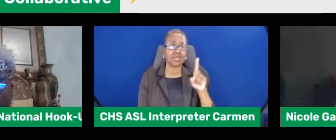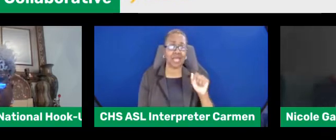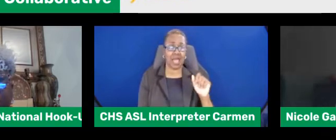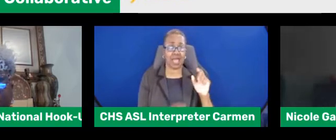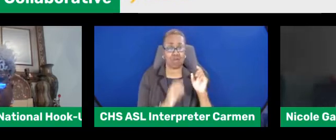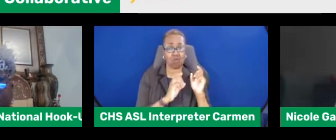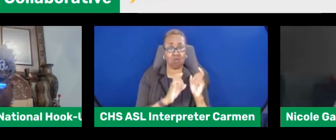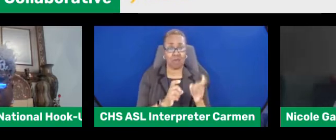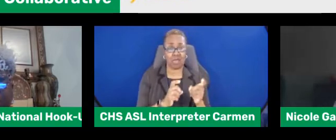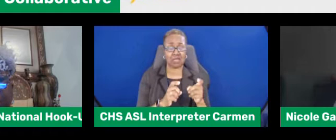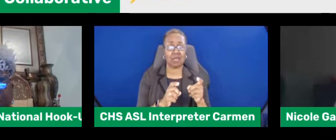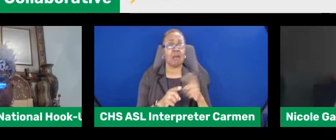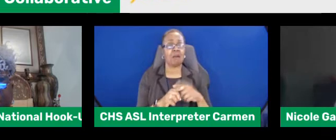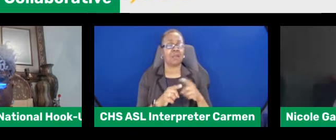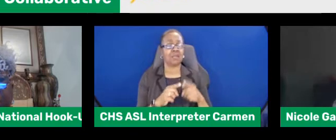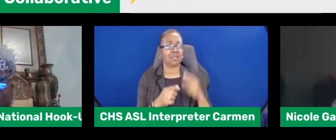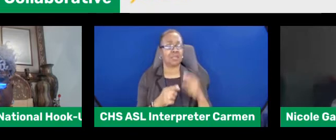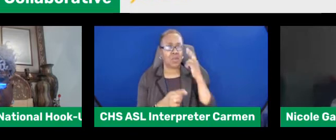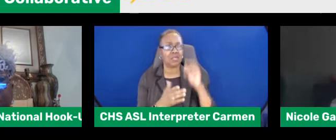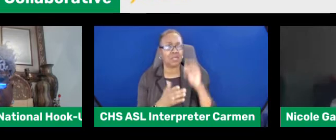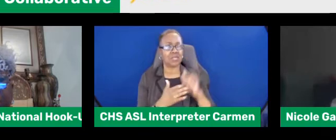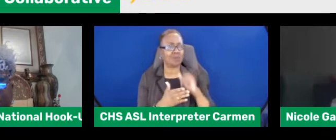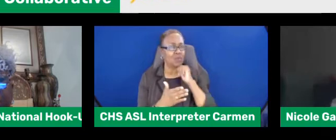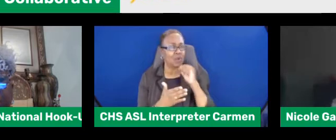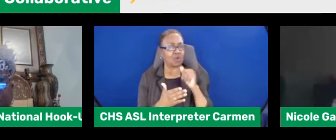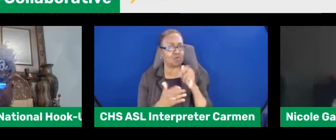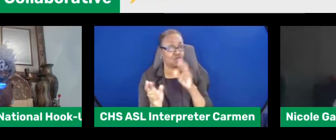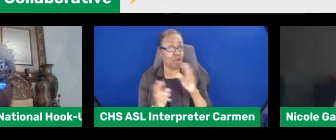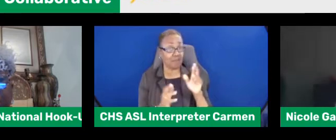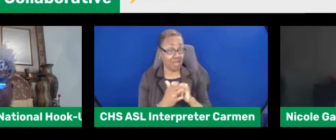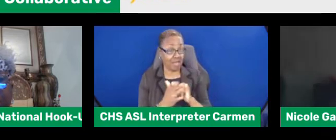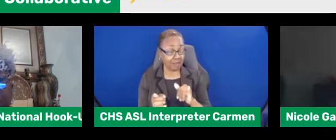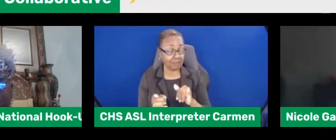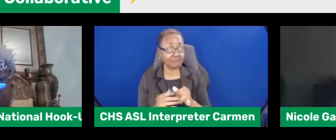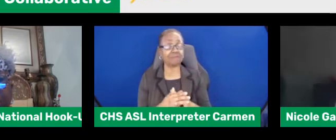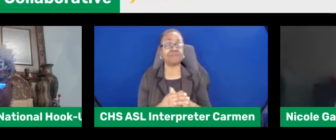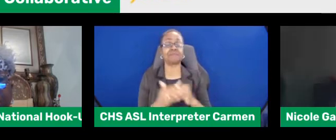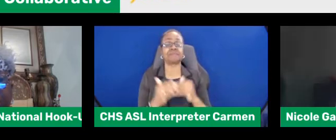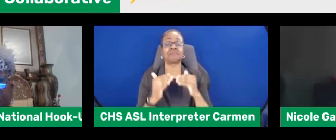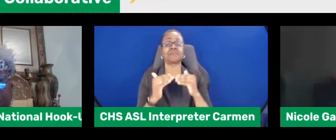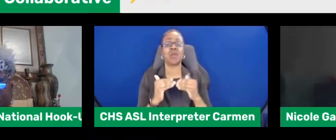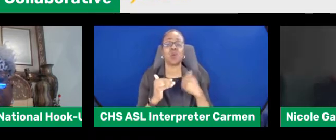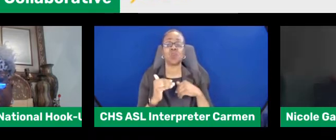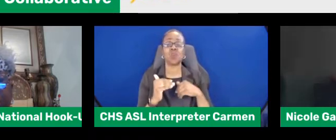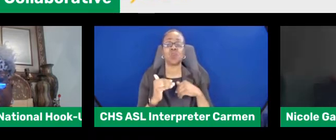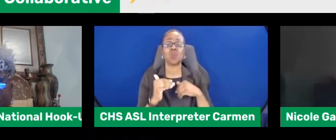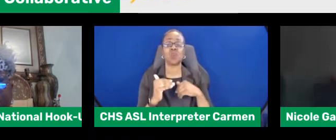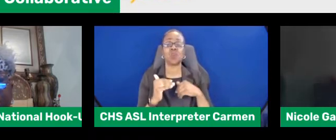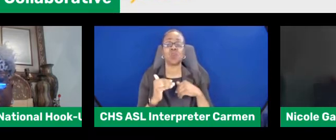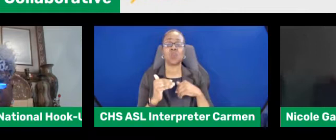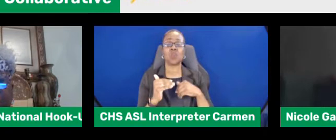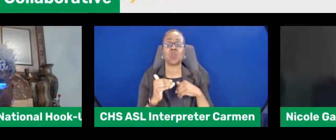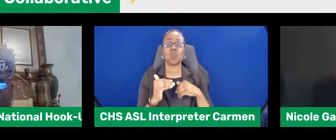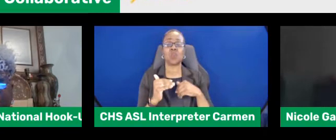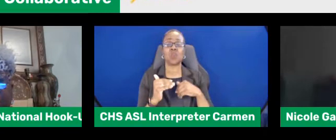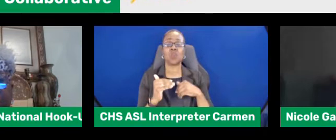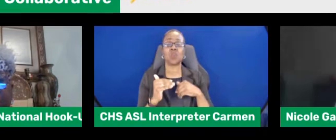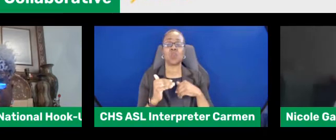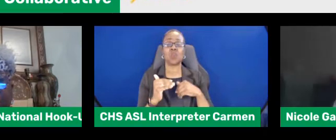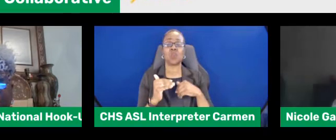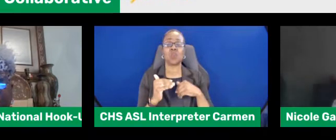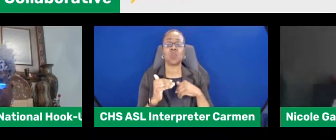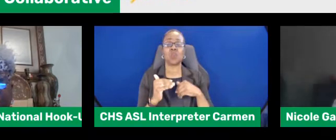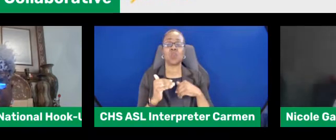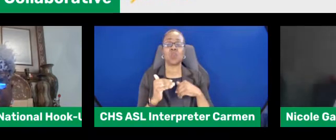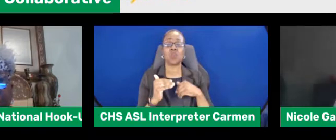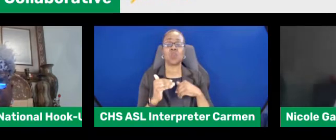but we realized we weren't exactly ready at that point. We even went after county dollars and got a letter